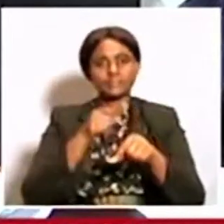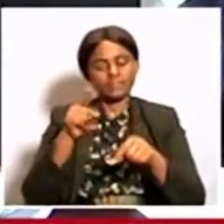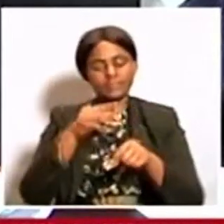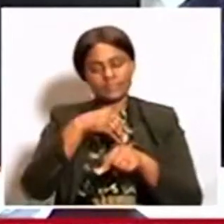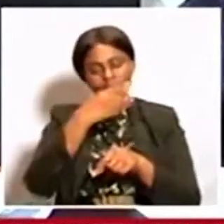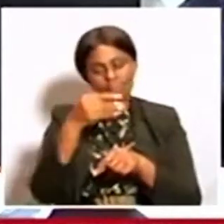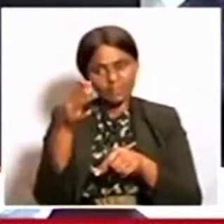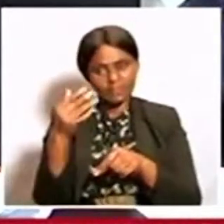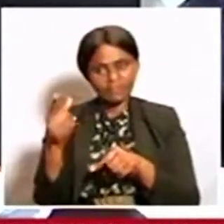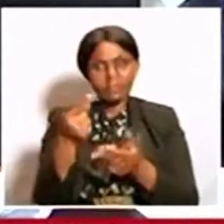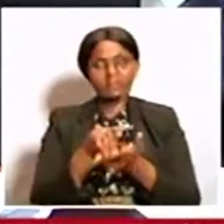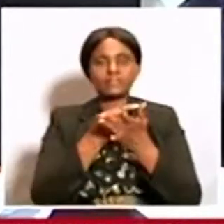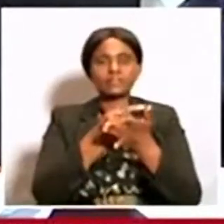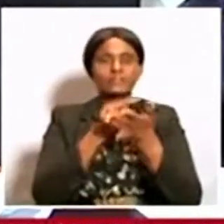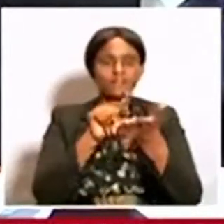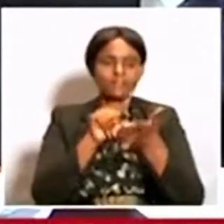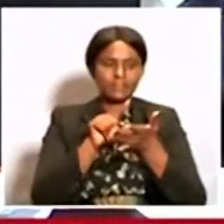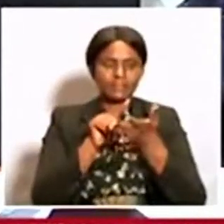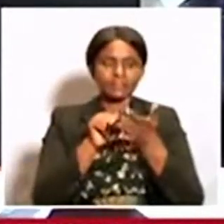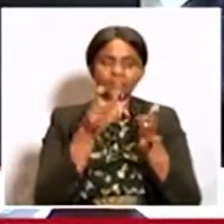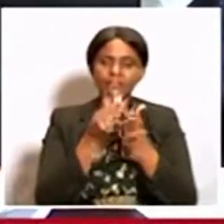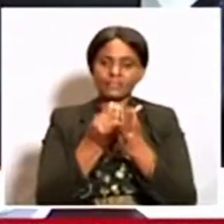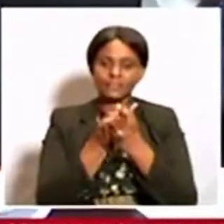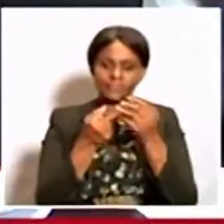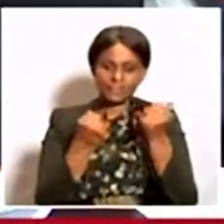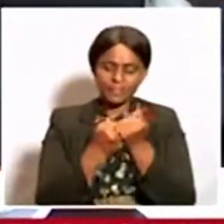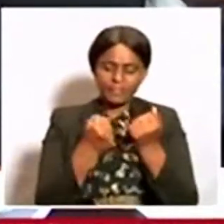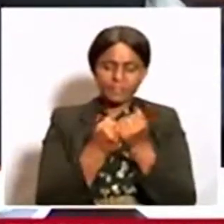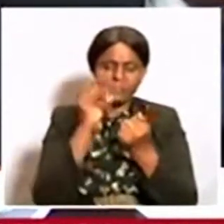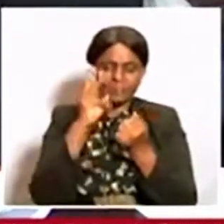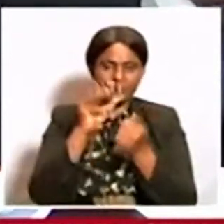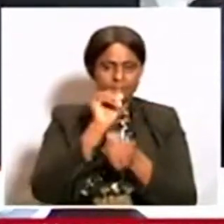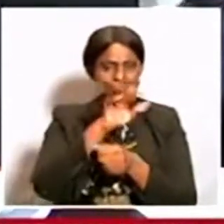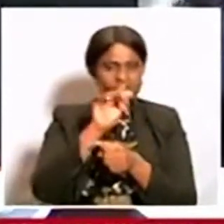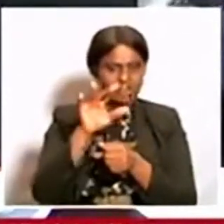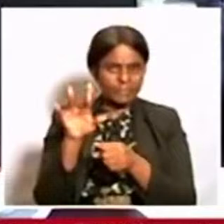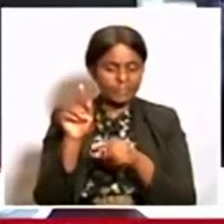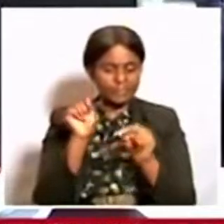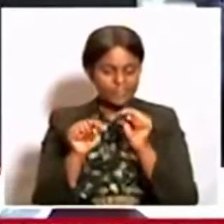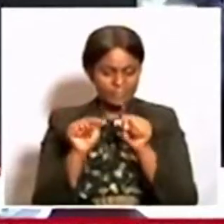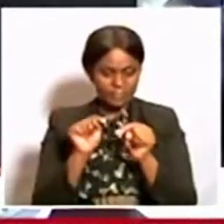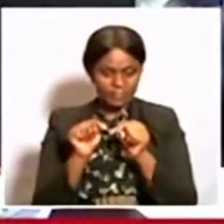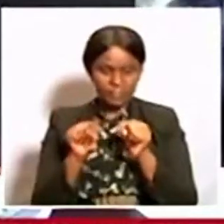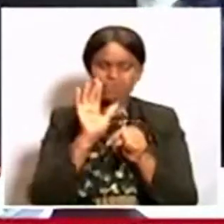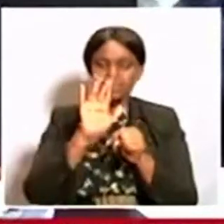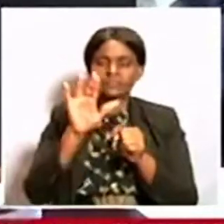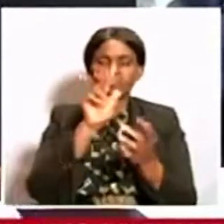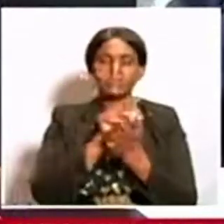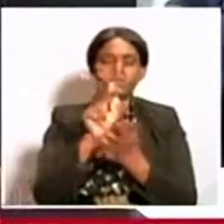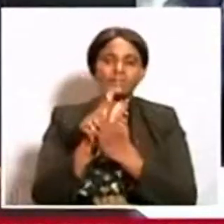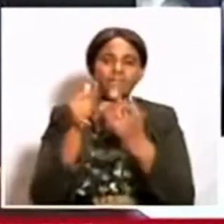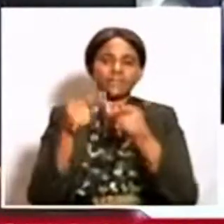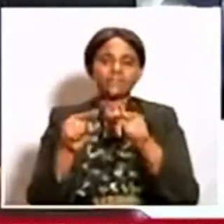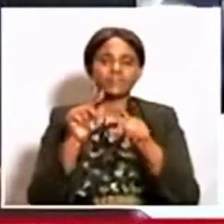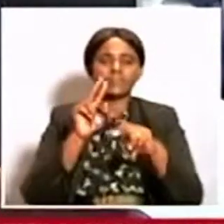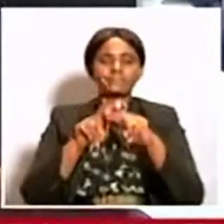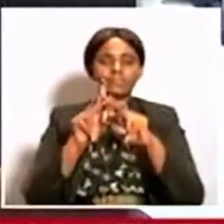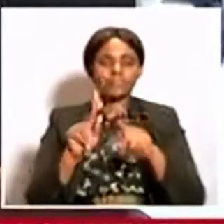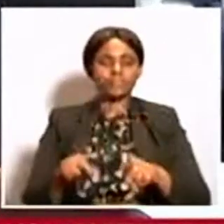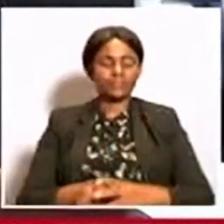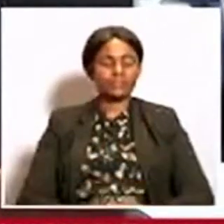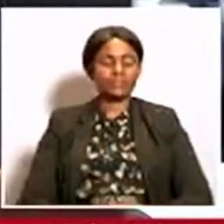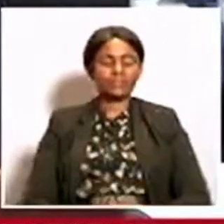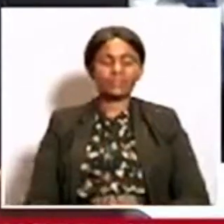Disbursement of grants, loans, and bursaries will also be dispersed as soon as the approvals are done, Chair.